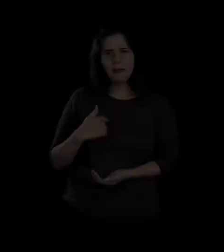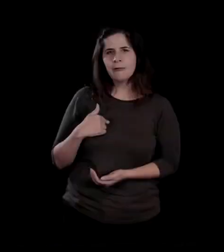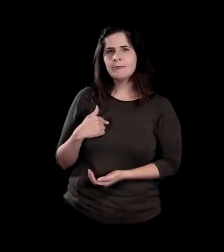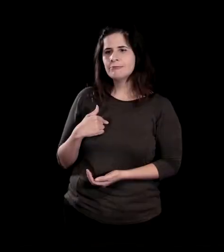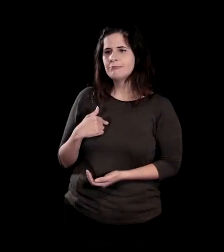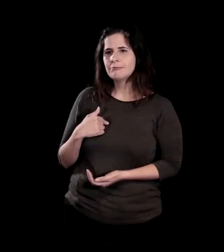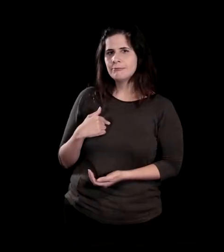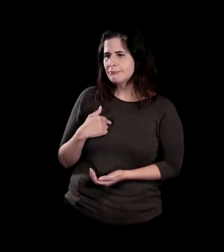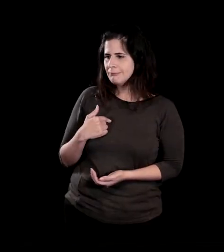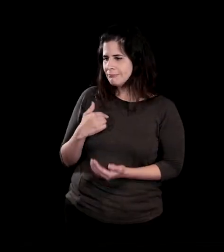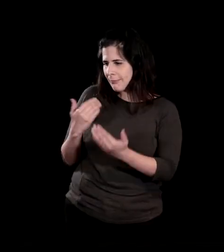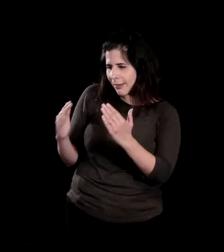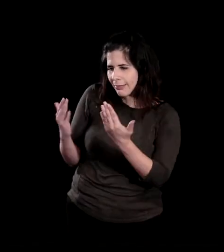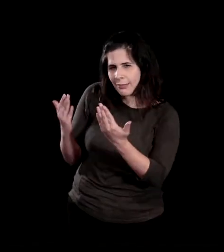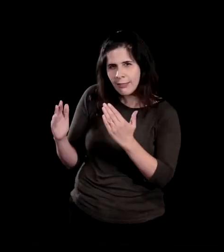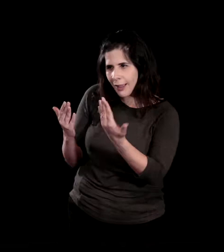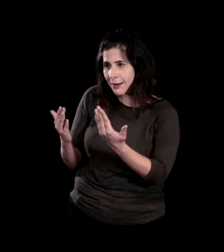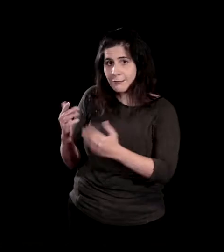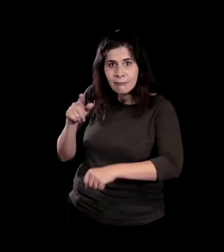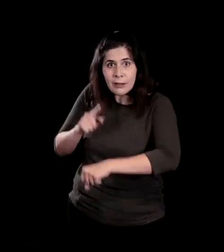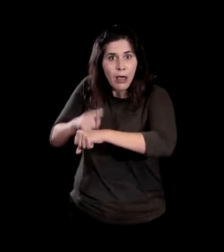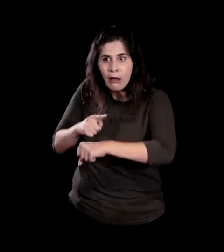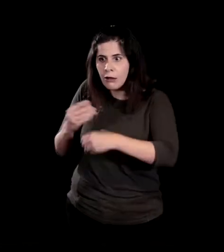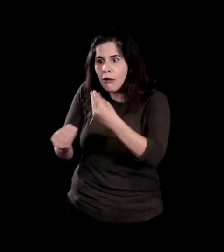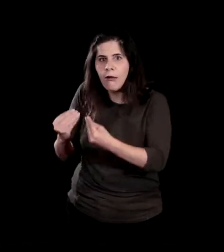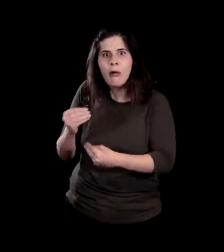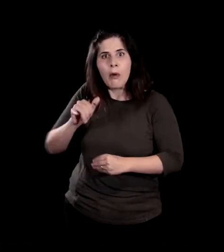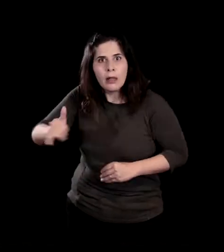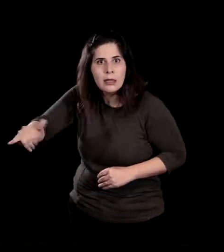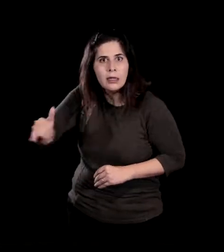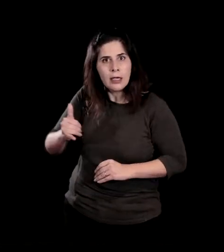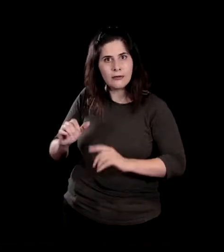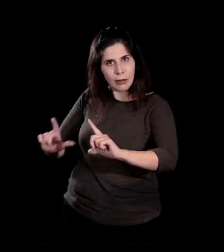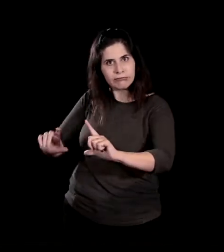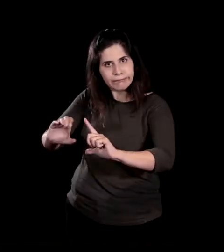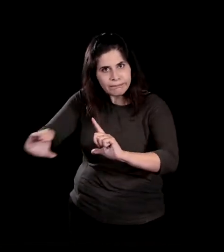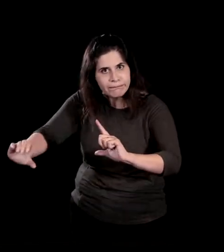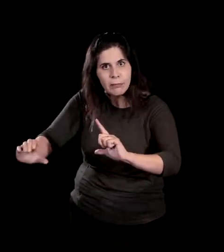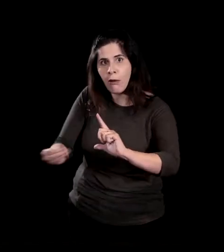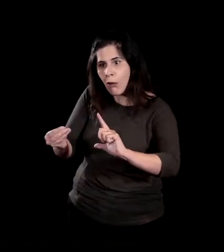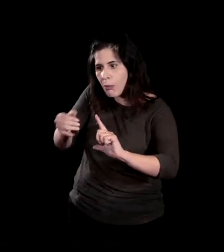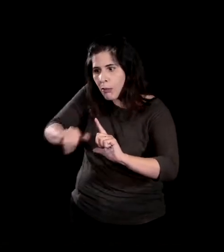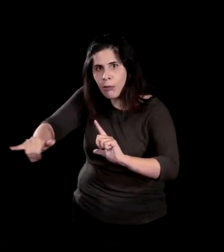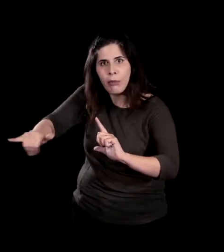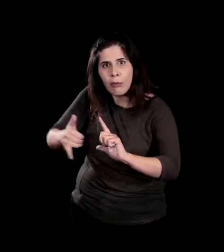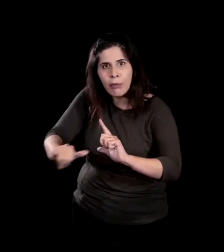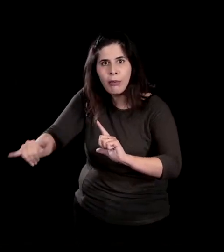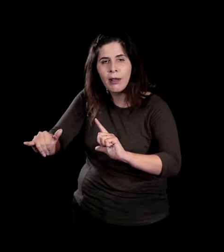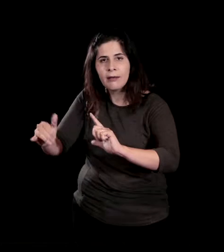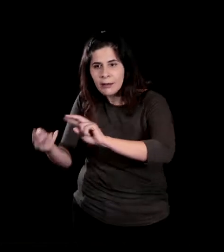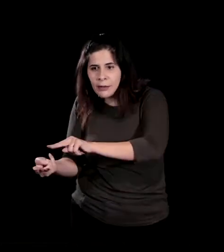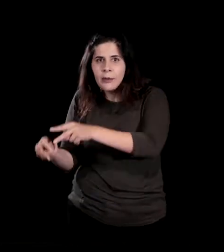And I analyze this in real time, the energy of the cathodic